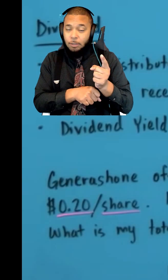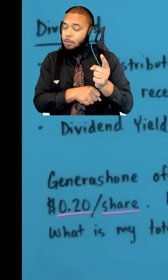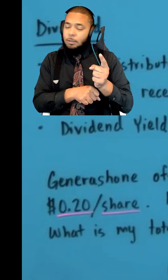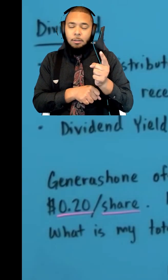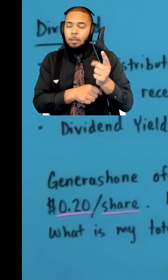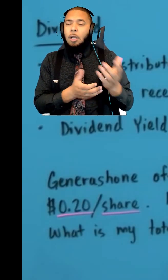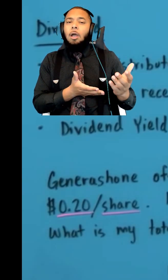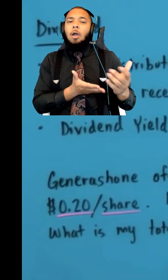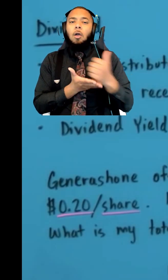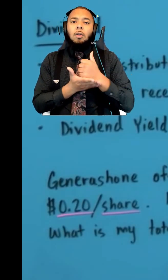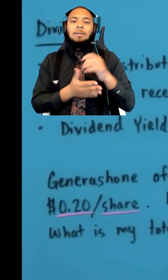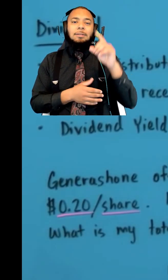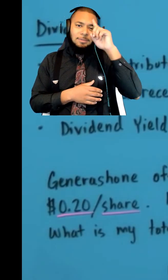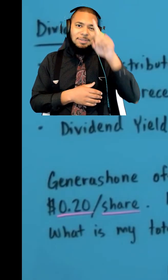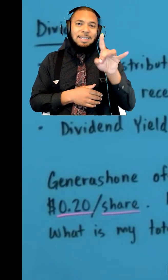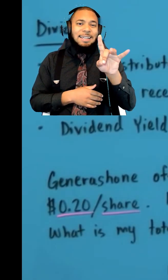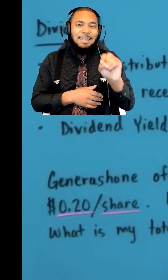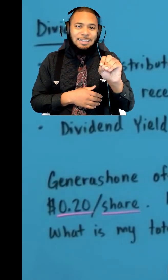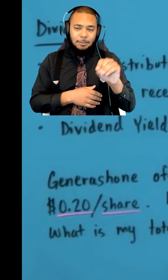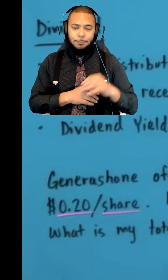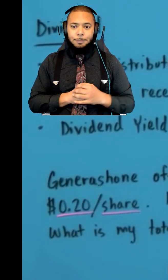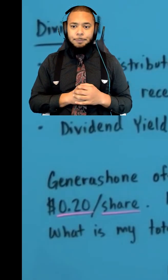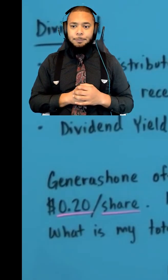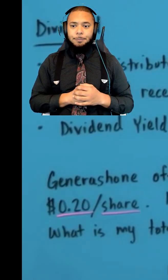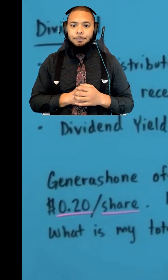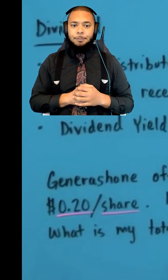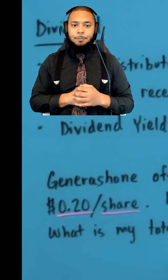So 50 shares